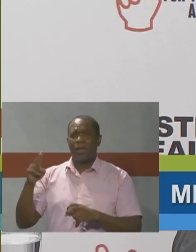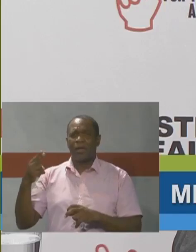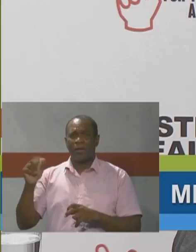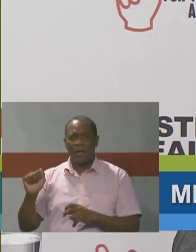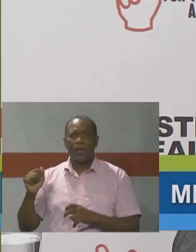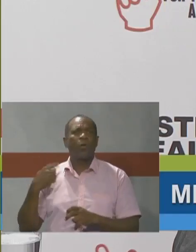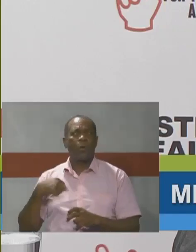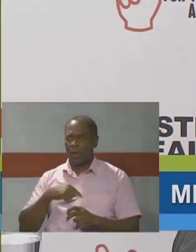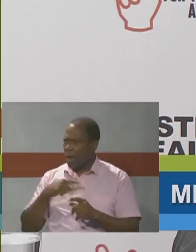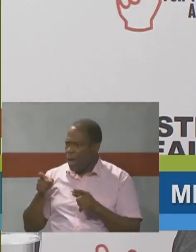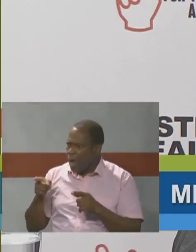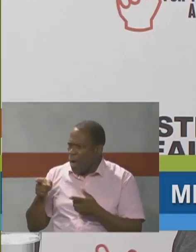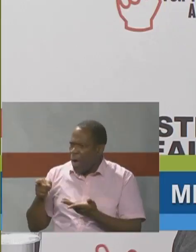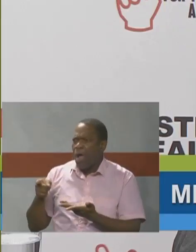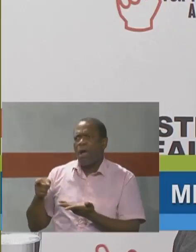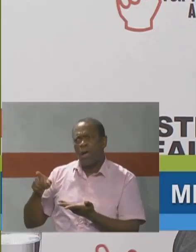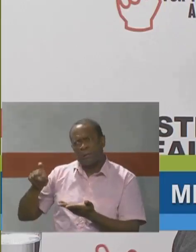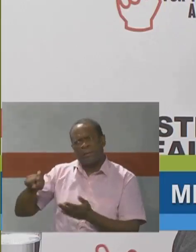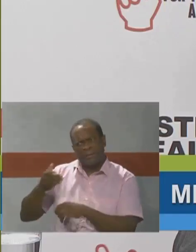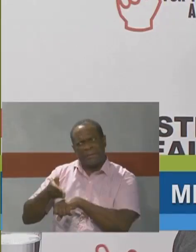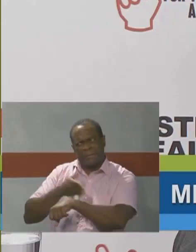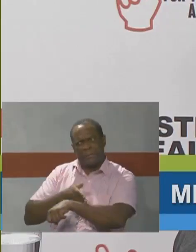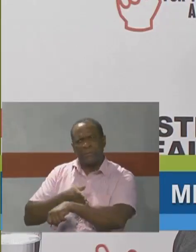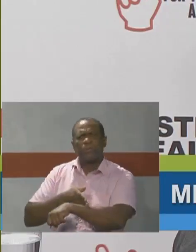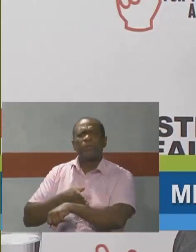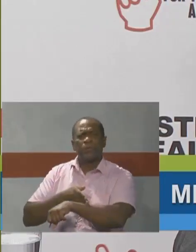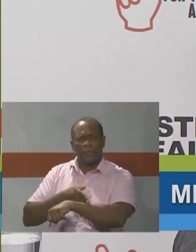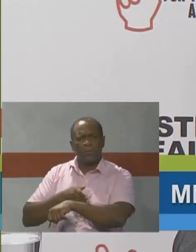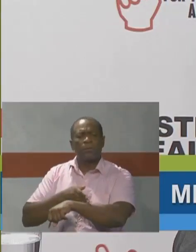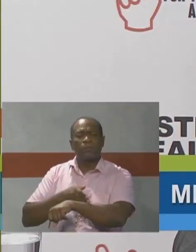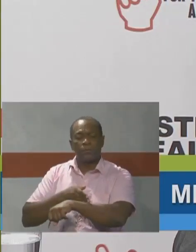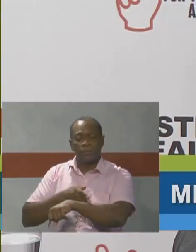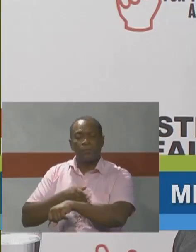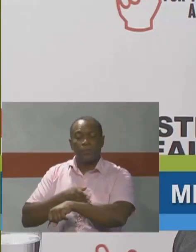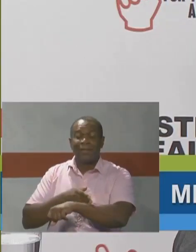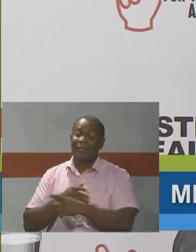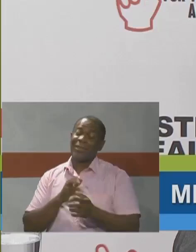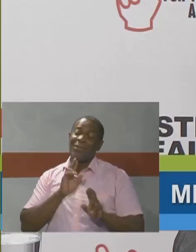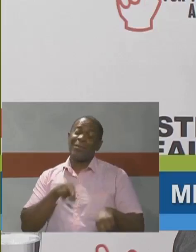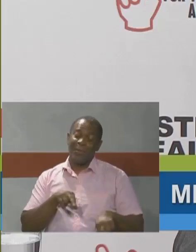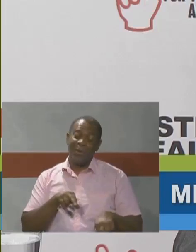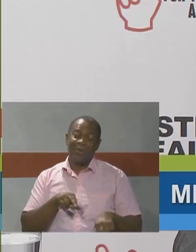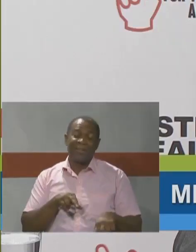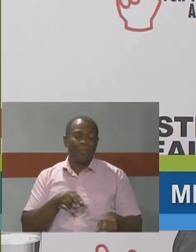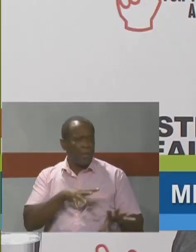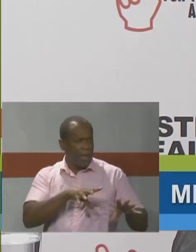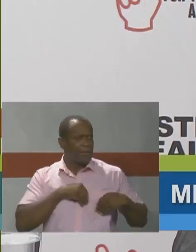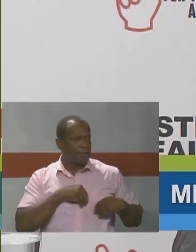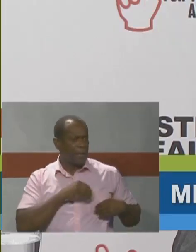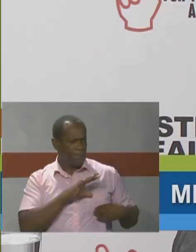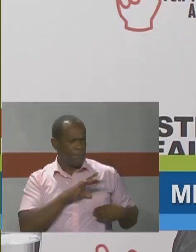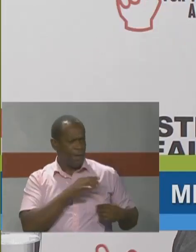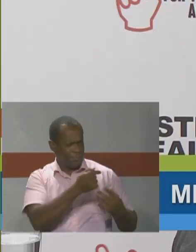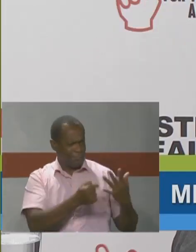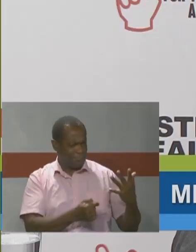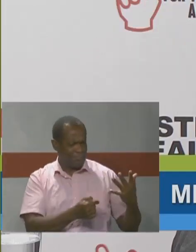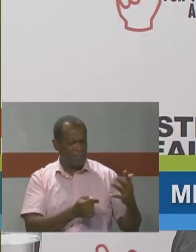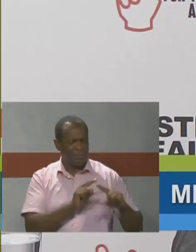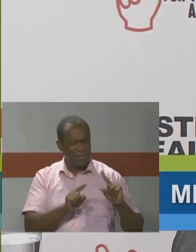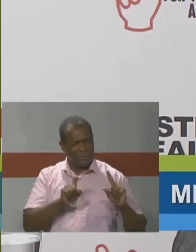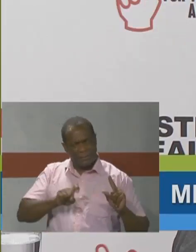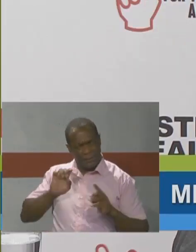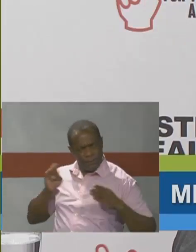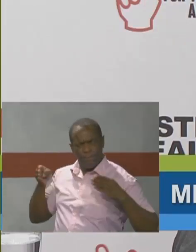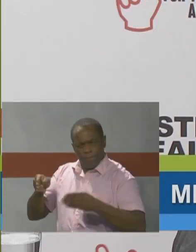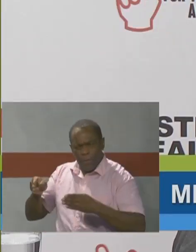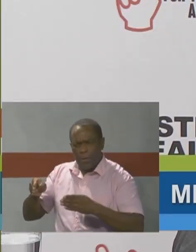it. And in a report like this, whilst you accept the good, you really have to focus on your deficiencies. And